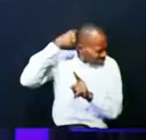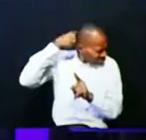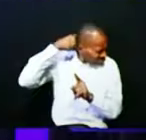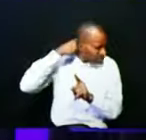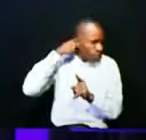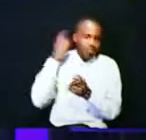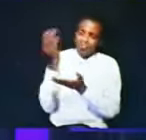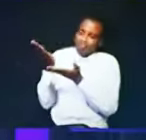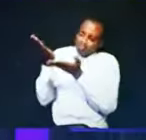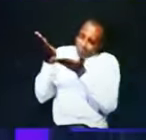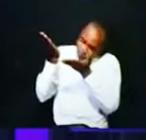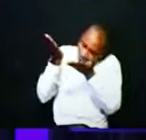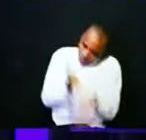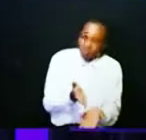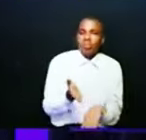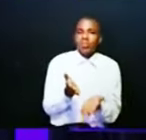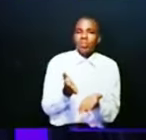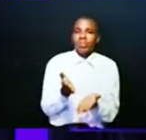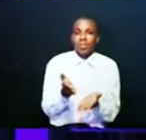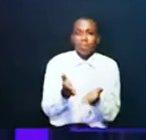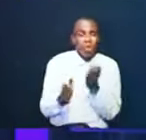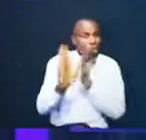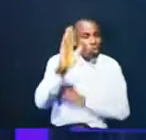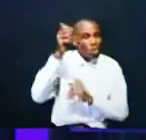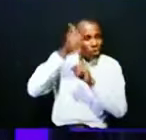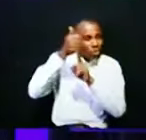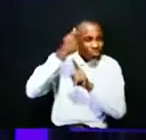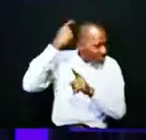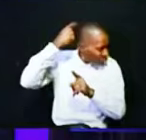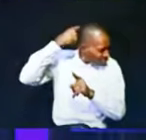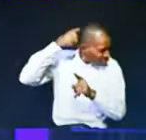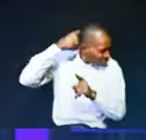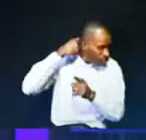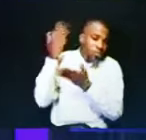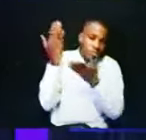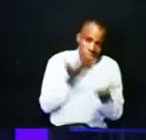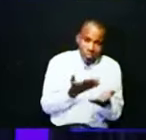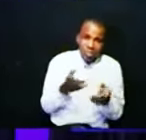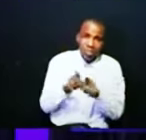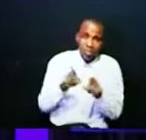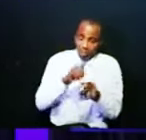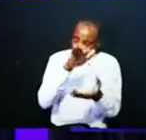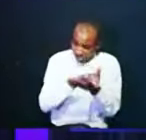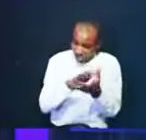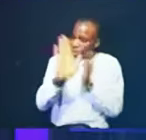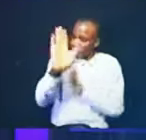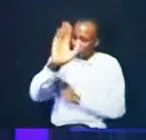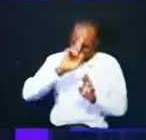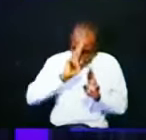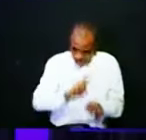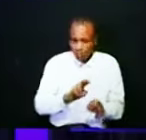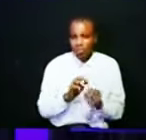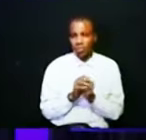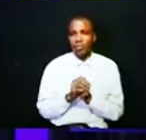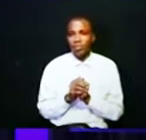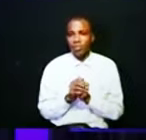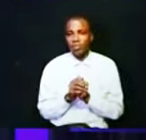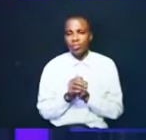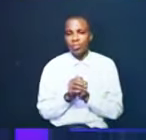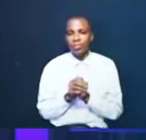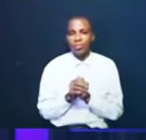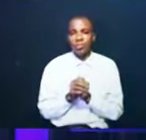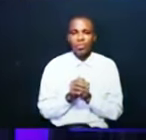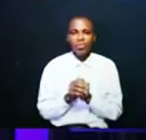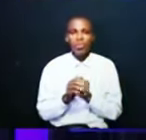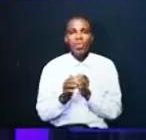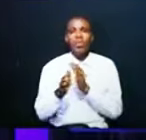hallows that one. Na we ewo nyame adwene mu pa na onyame de obuo ni die sronko emma awariye. God wants us